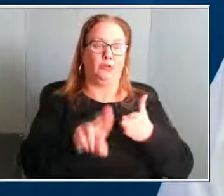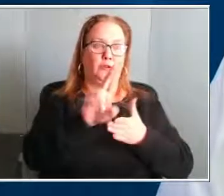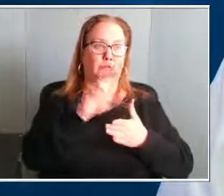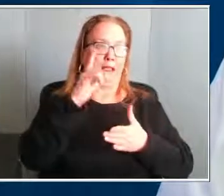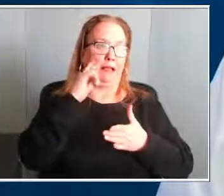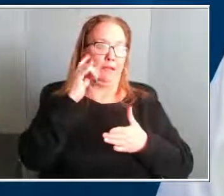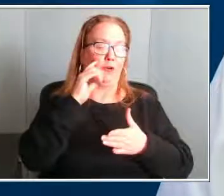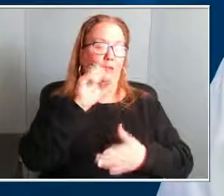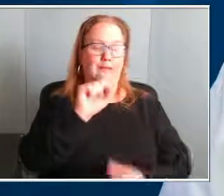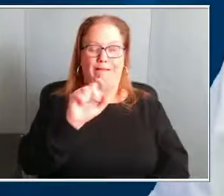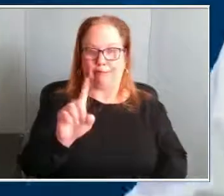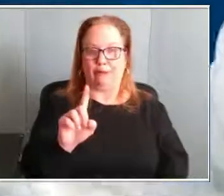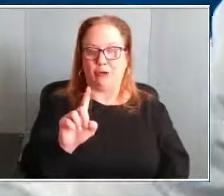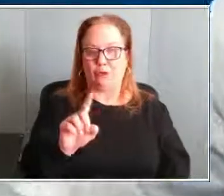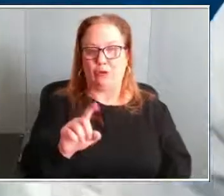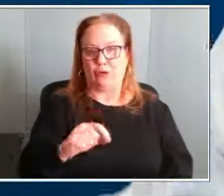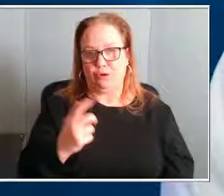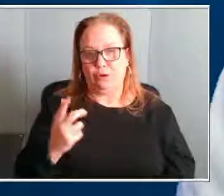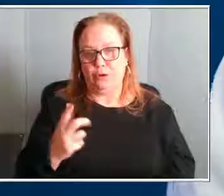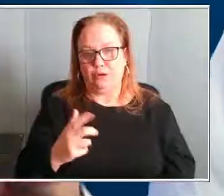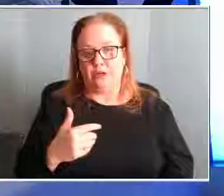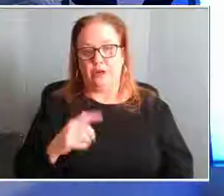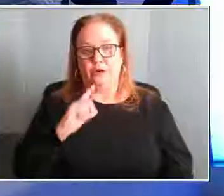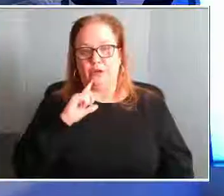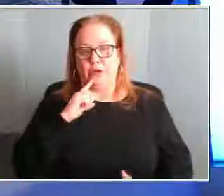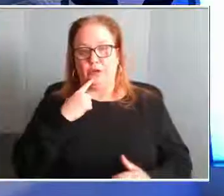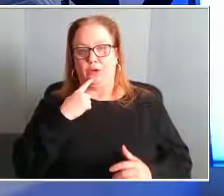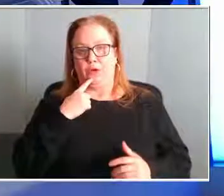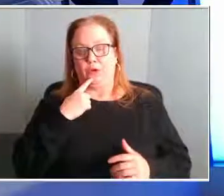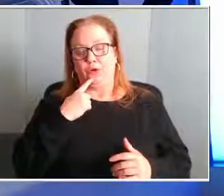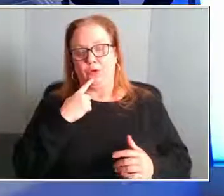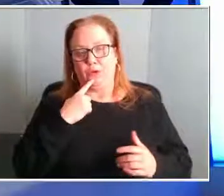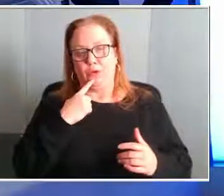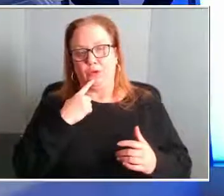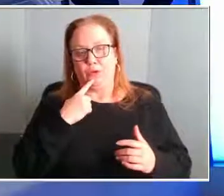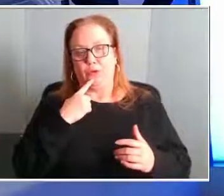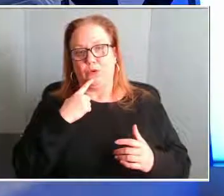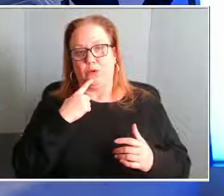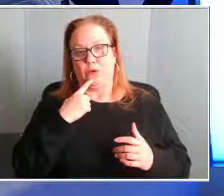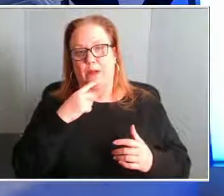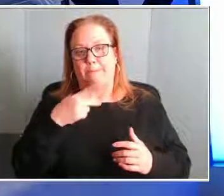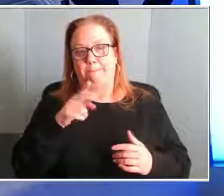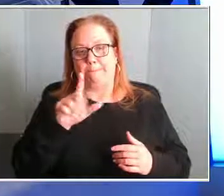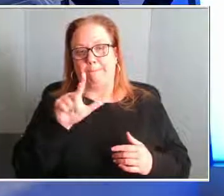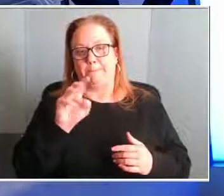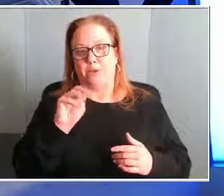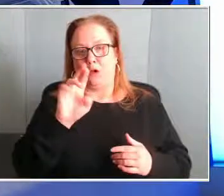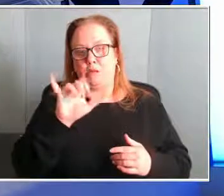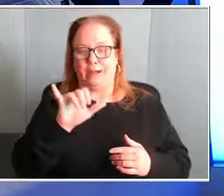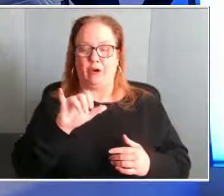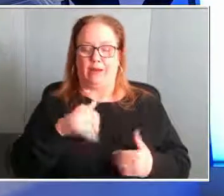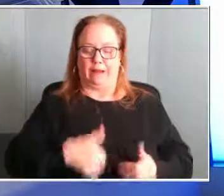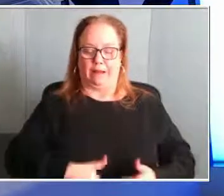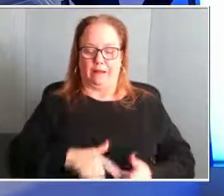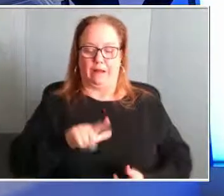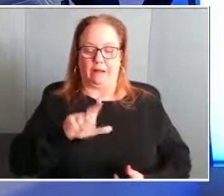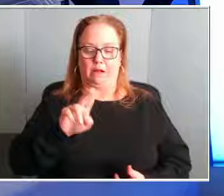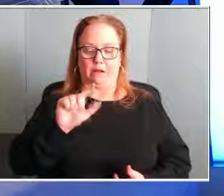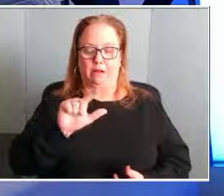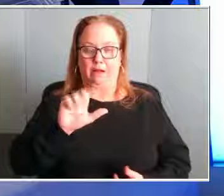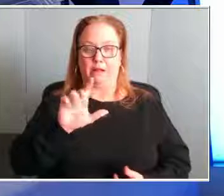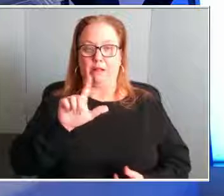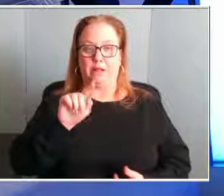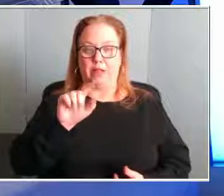technology and have developed. But acute strokes, or acute, what we call pulmonary emboli, lung clots, yes.